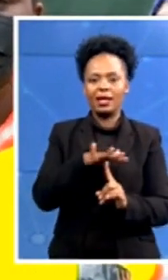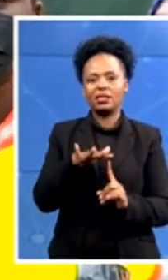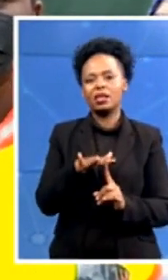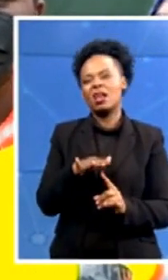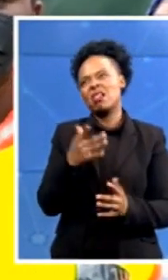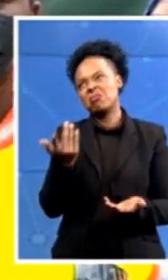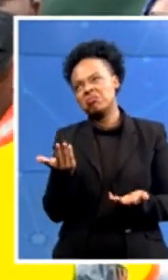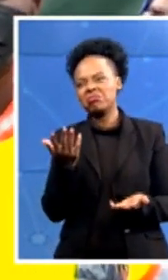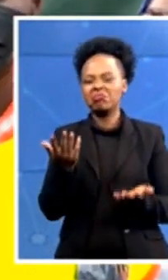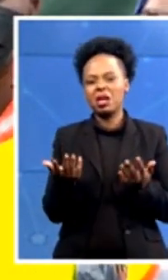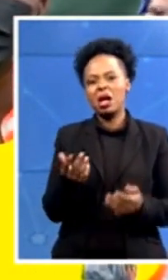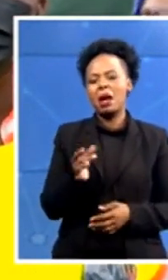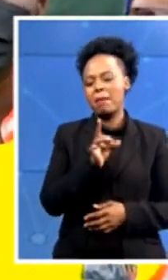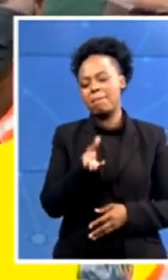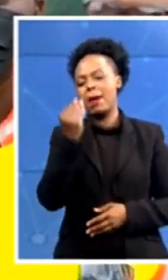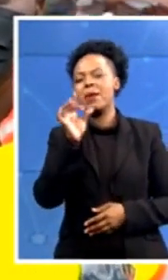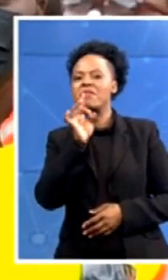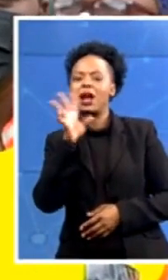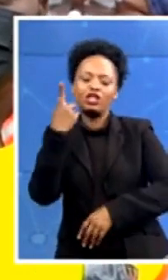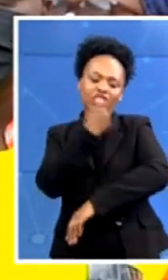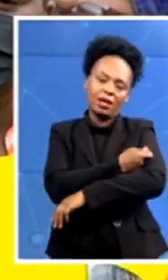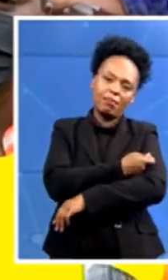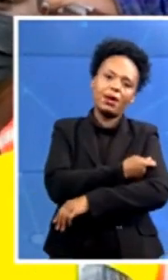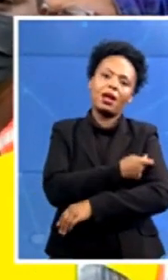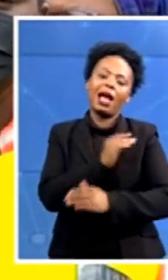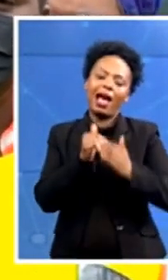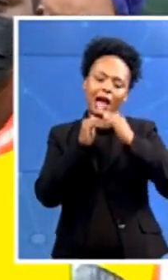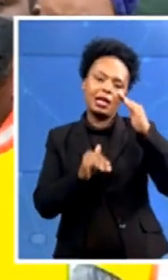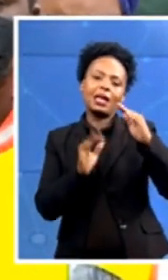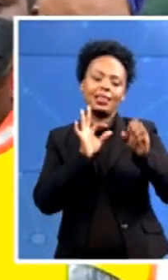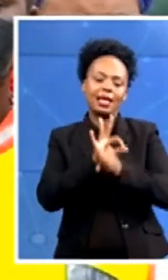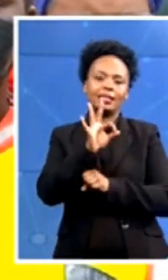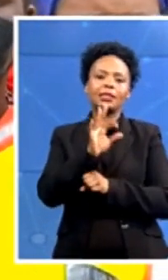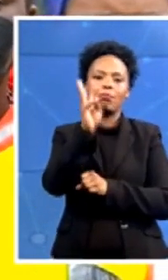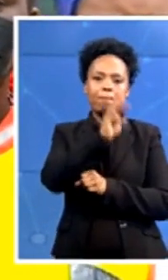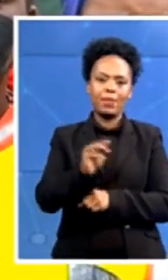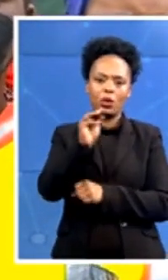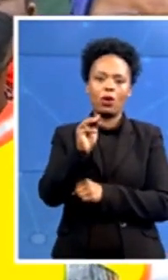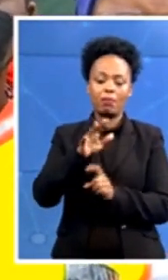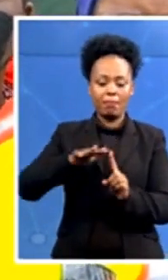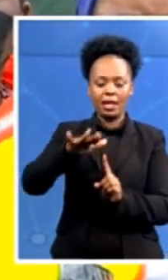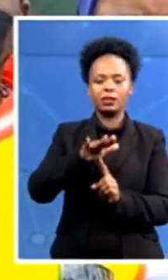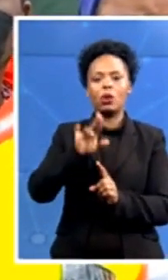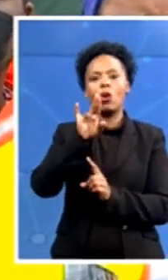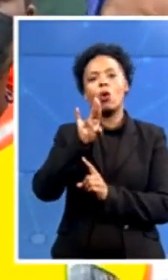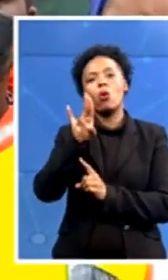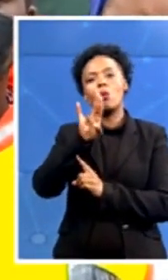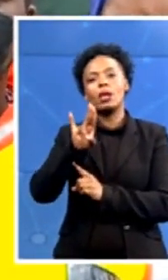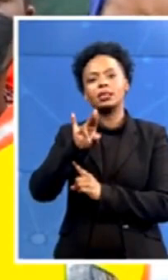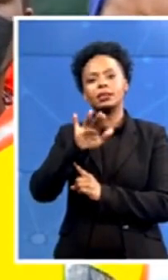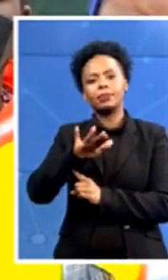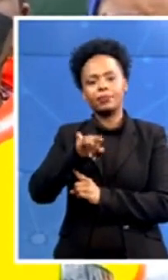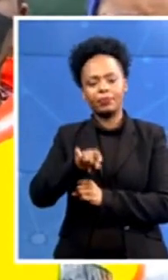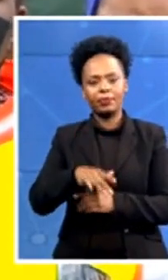is just under 13 million. So we need to reach by December, either end of